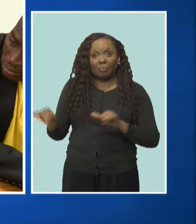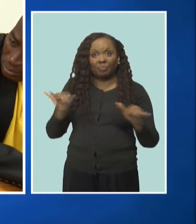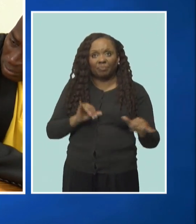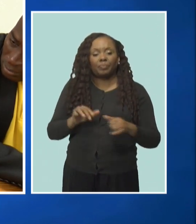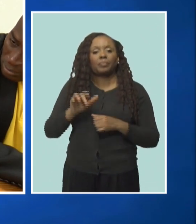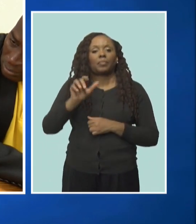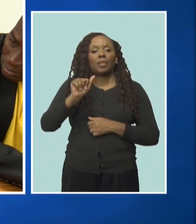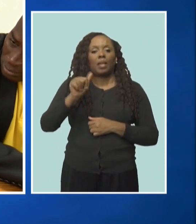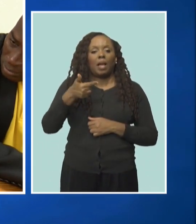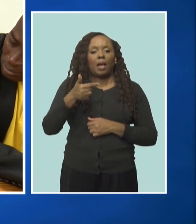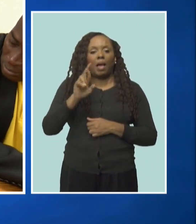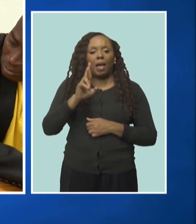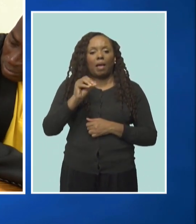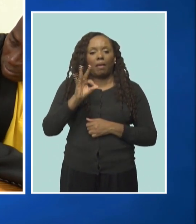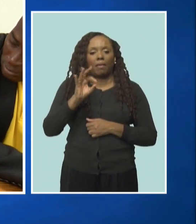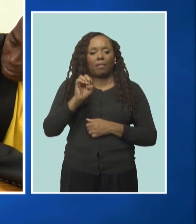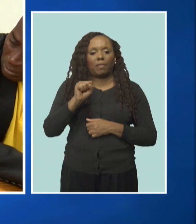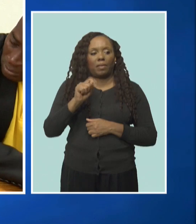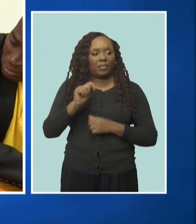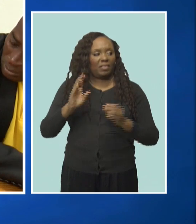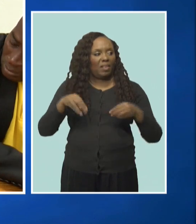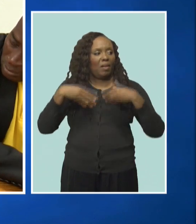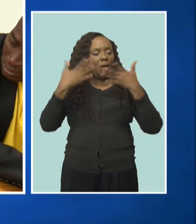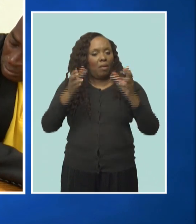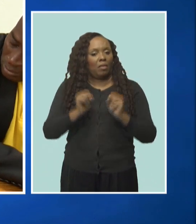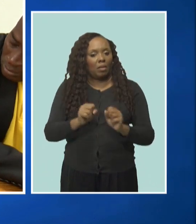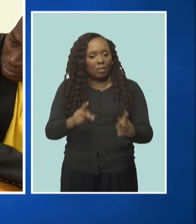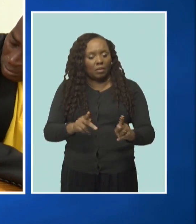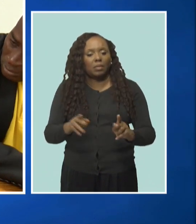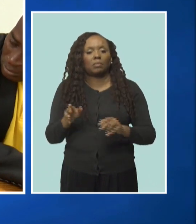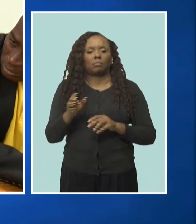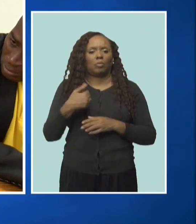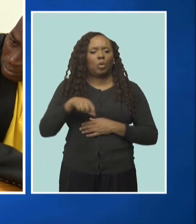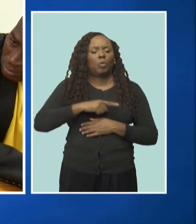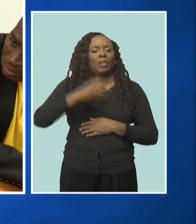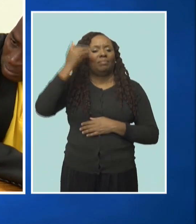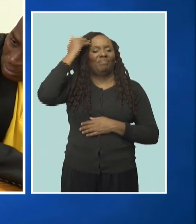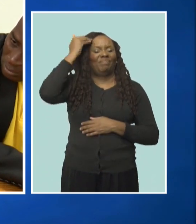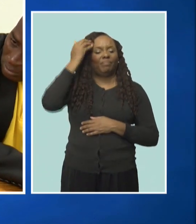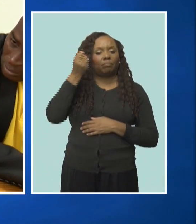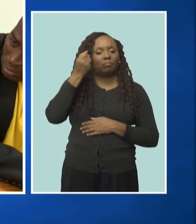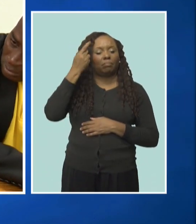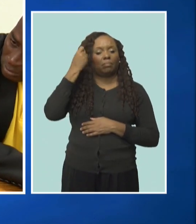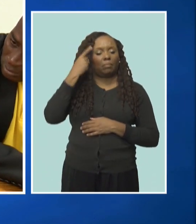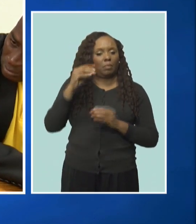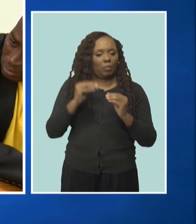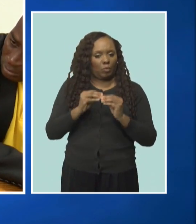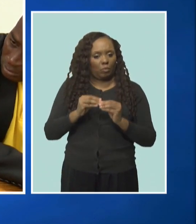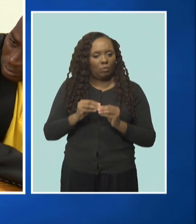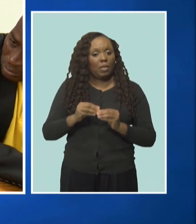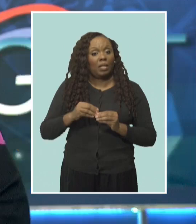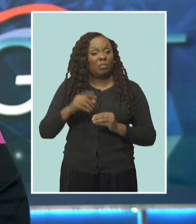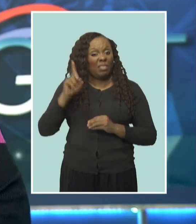Fest offers us that opportunity to help Barbadians to come to that type of awareness, and let us do